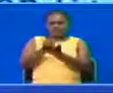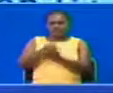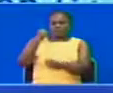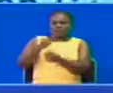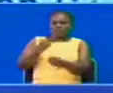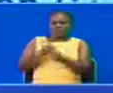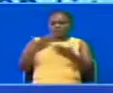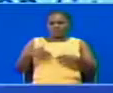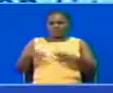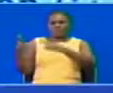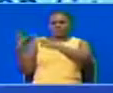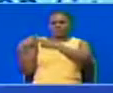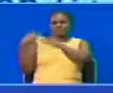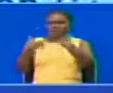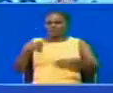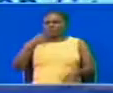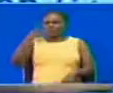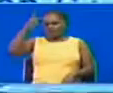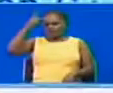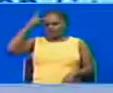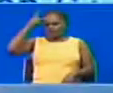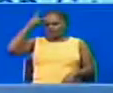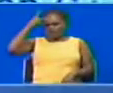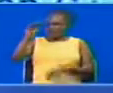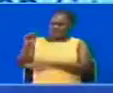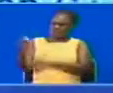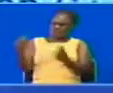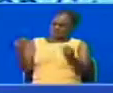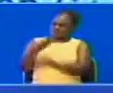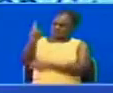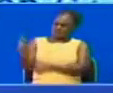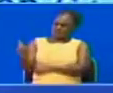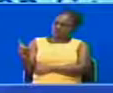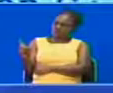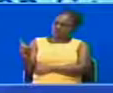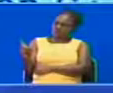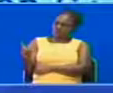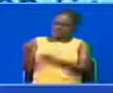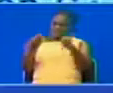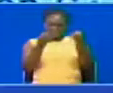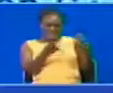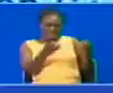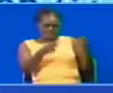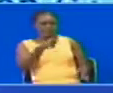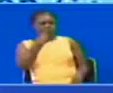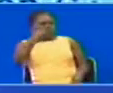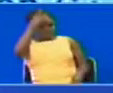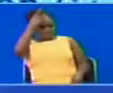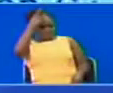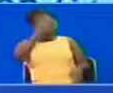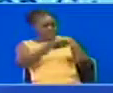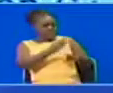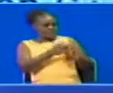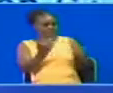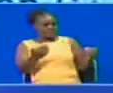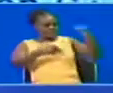so-called stakeholders, the parents. I would ask you a very simple question. The thousands of parents in Kenya who send their children to